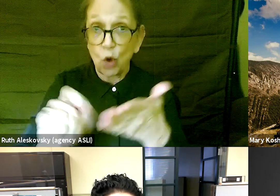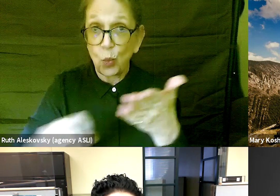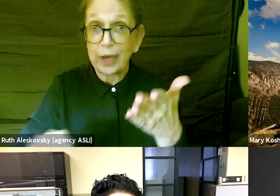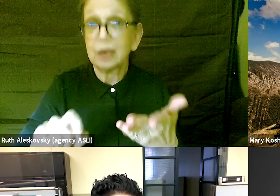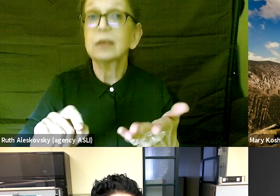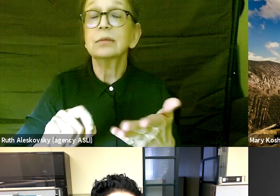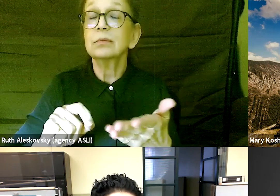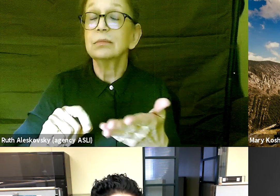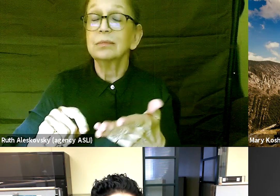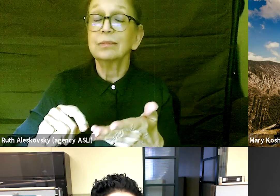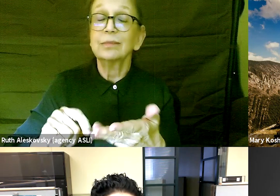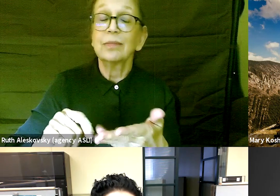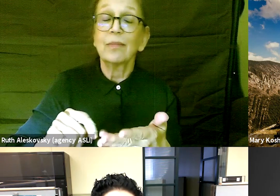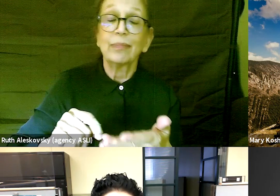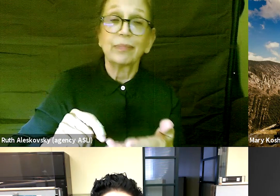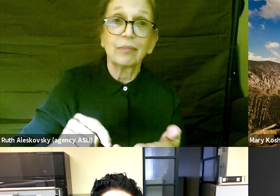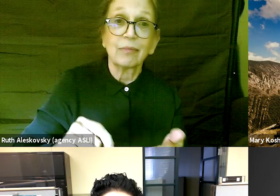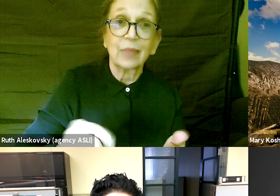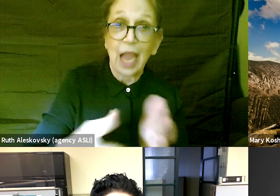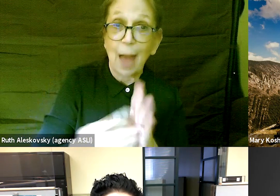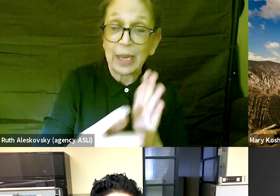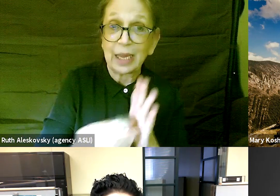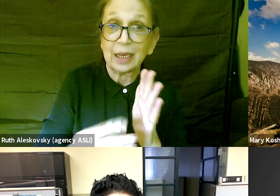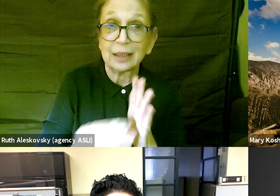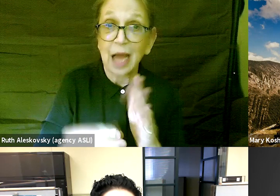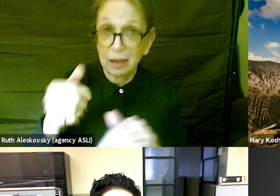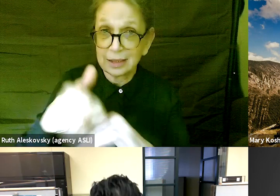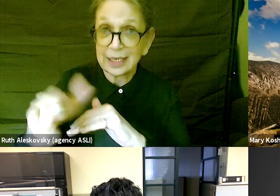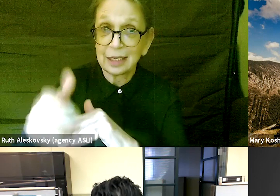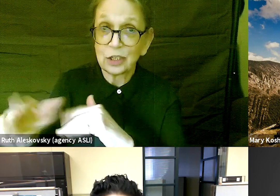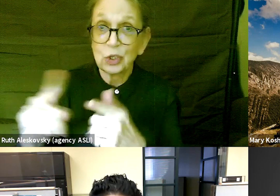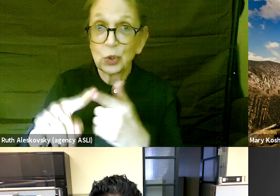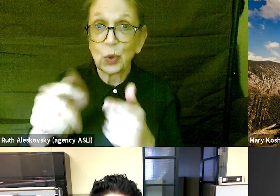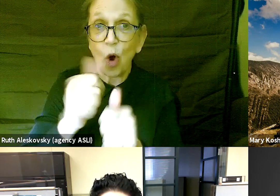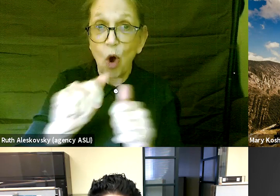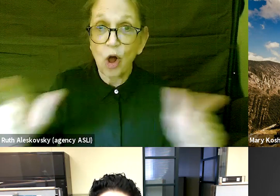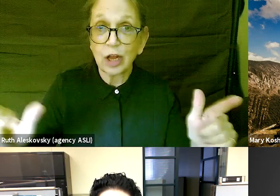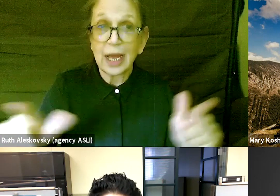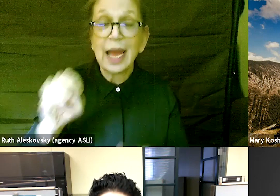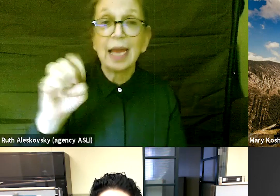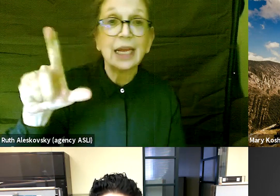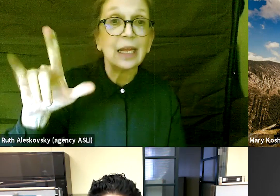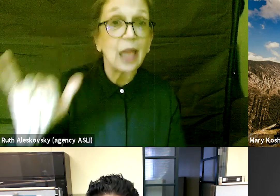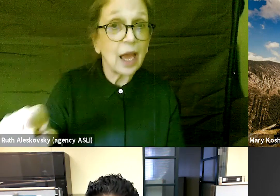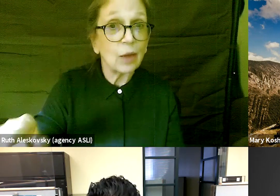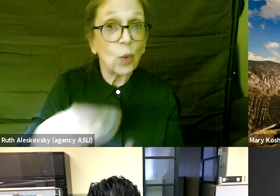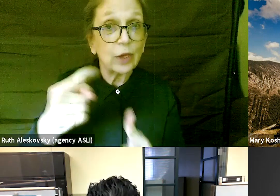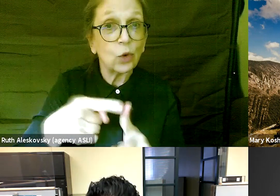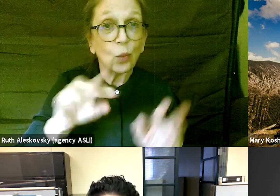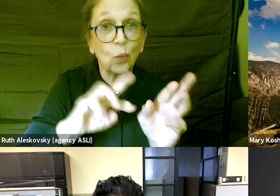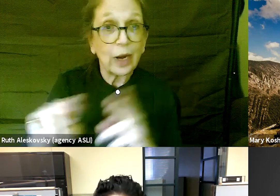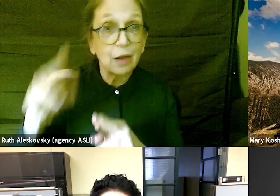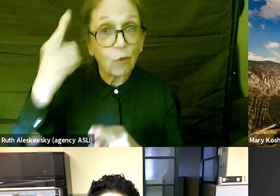that out to everybody once that is available. And Eli, please send me the PowerPoint when you are ready with it, and I'll also distribute that